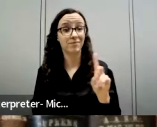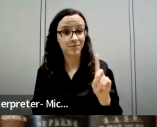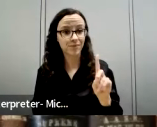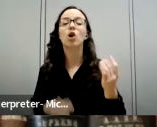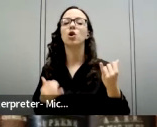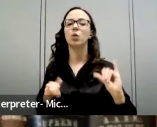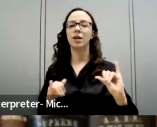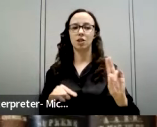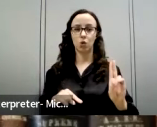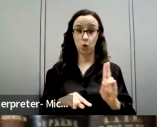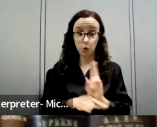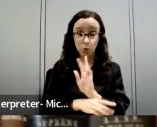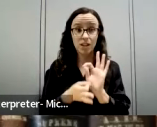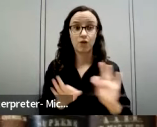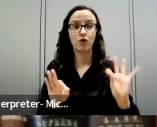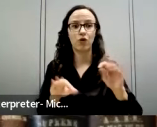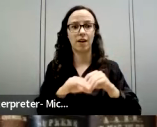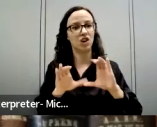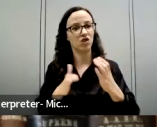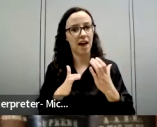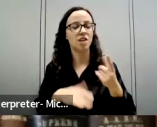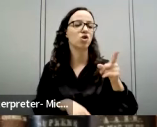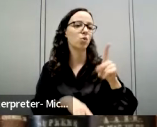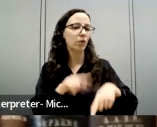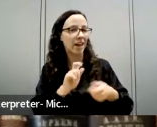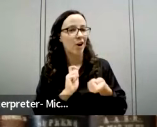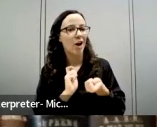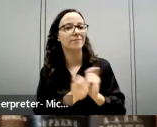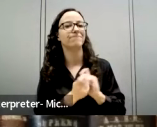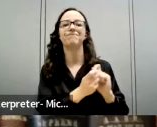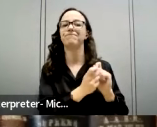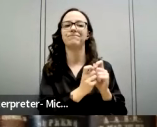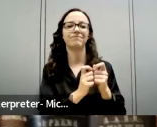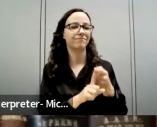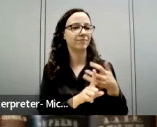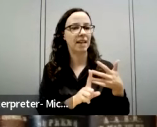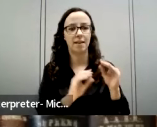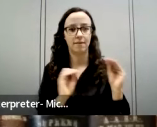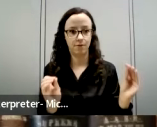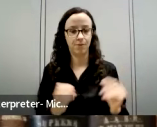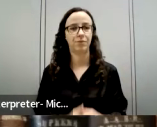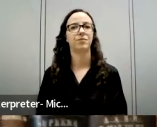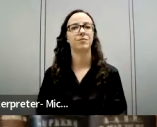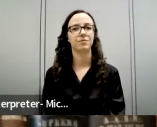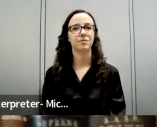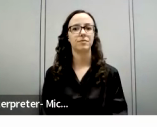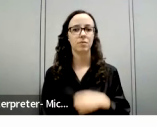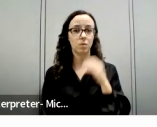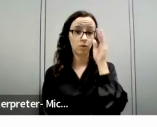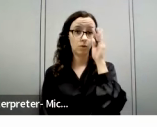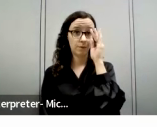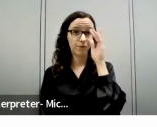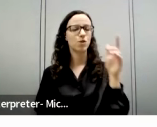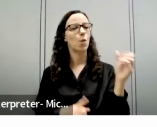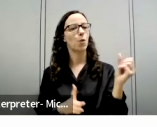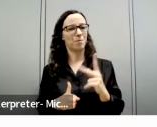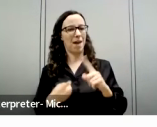for free in your class, but you just can't make adaptations or edits. So let's think about our fruits